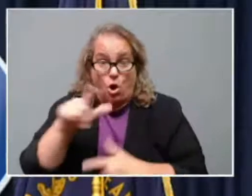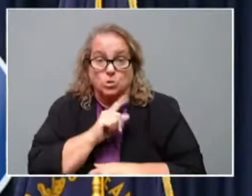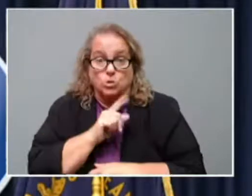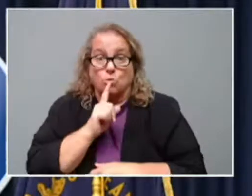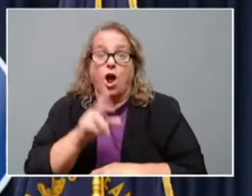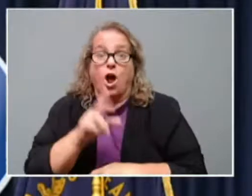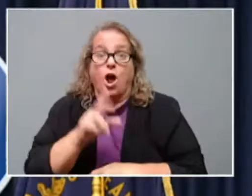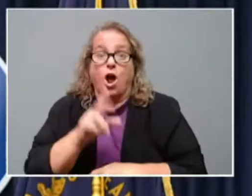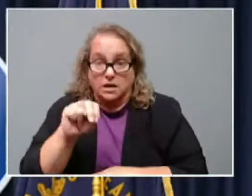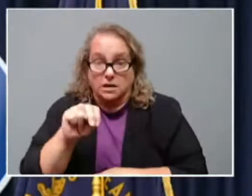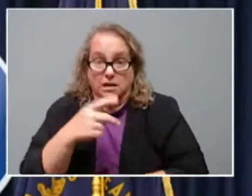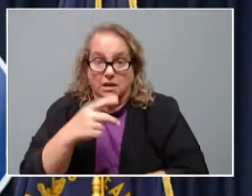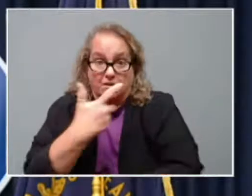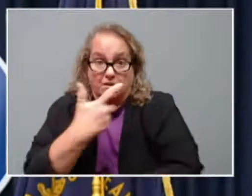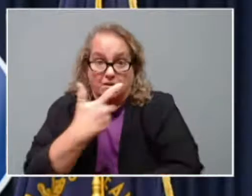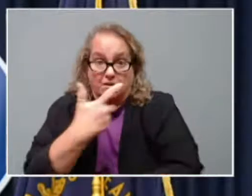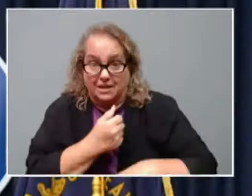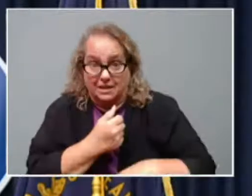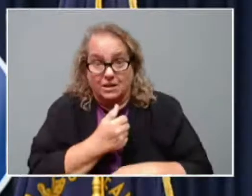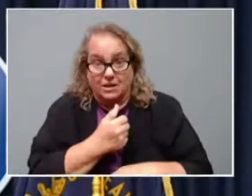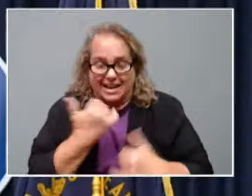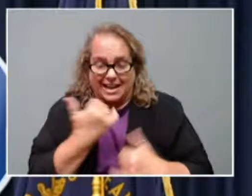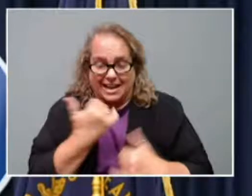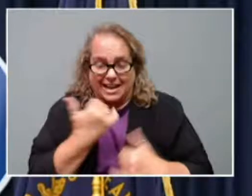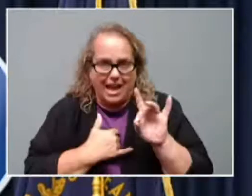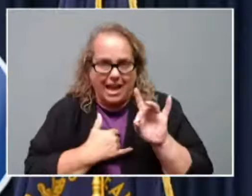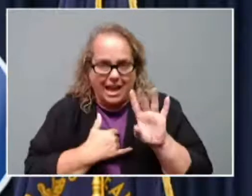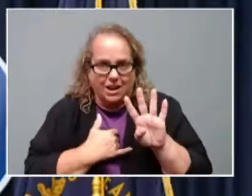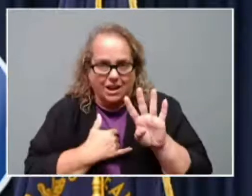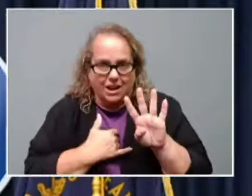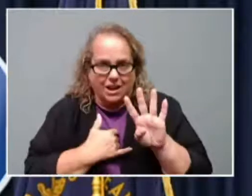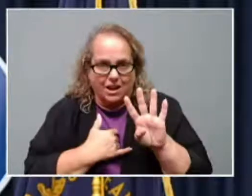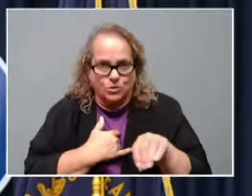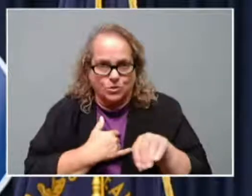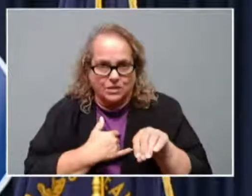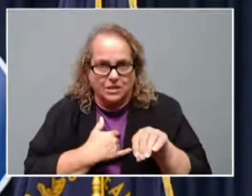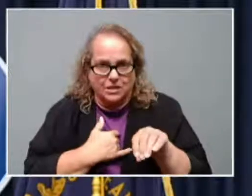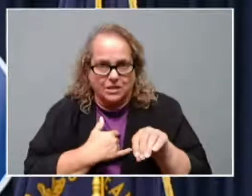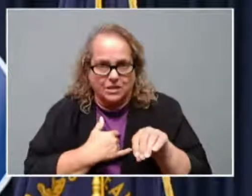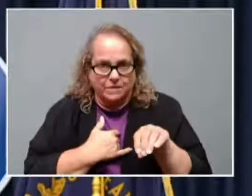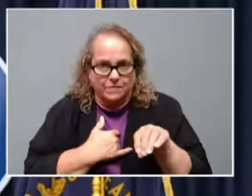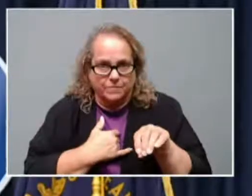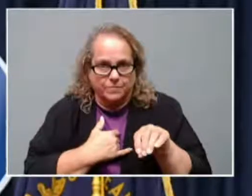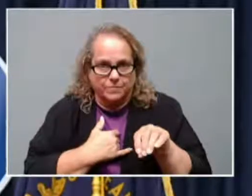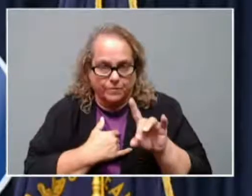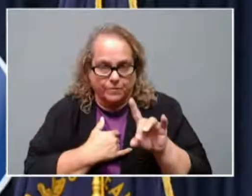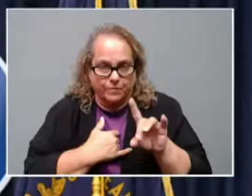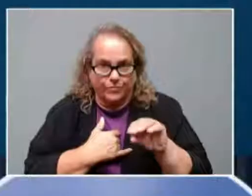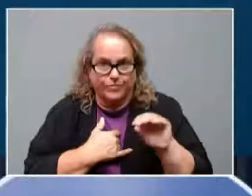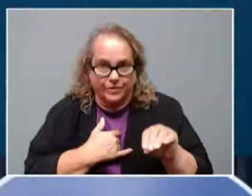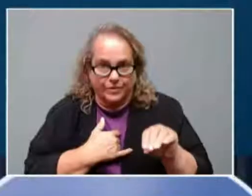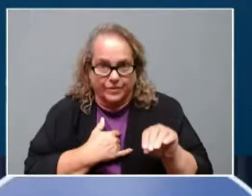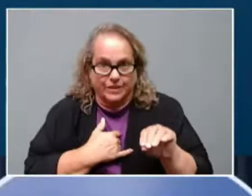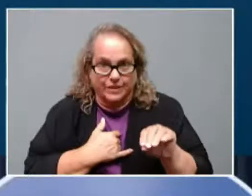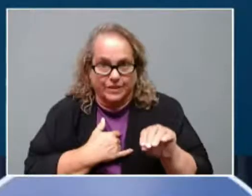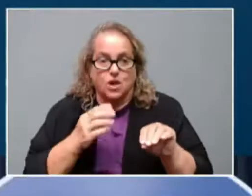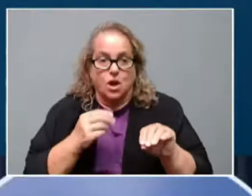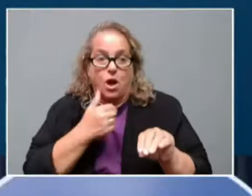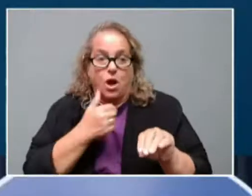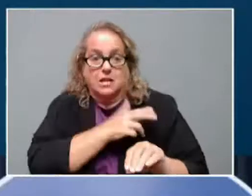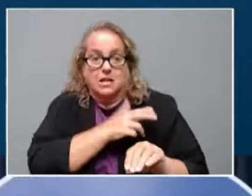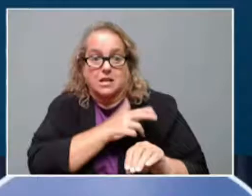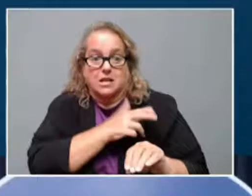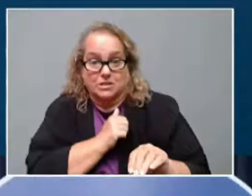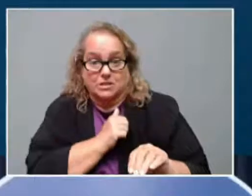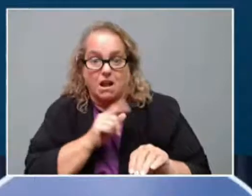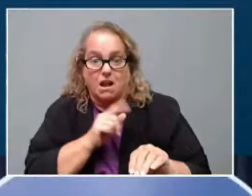unvaccinated, now down to 84. You could flip it the other way around and say the hospitalizations for fully